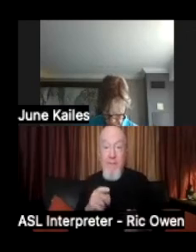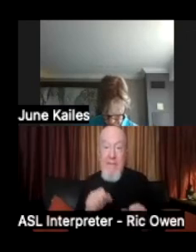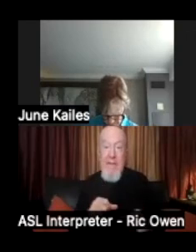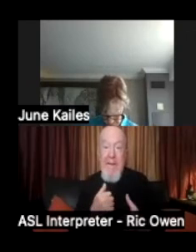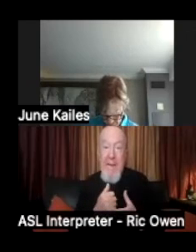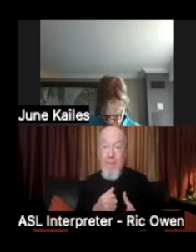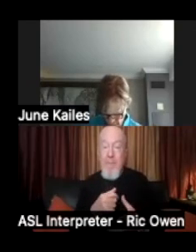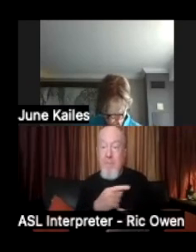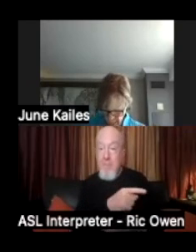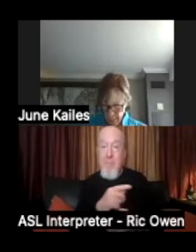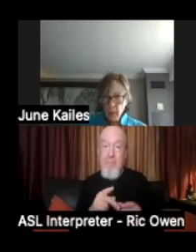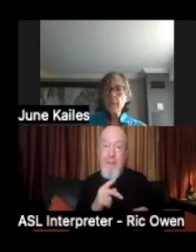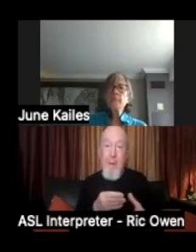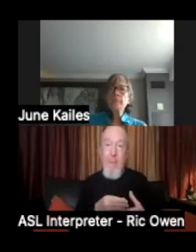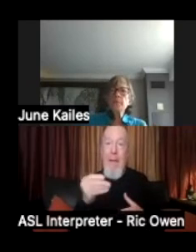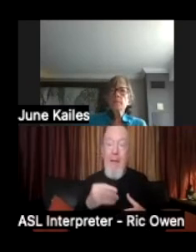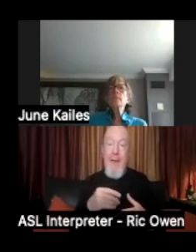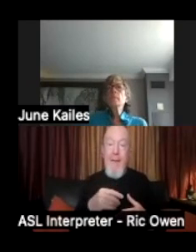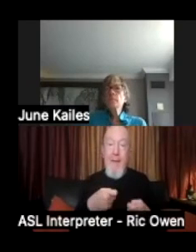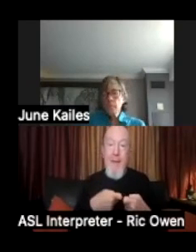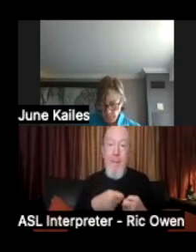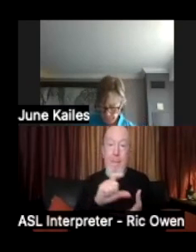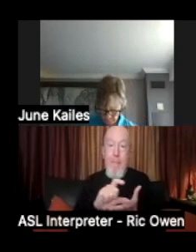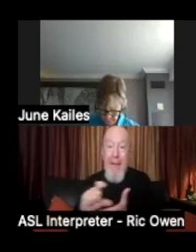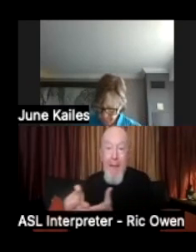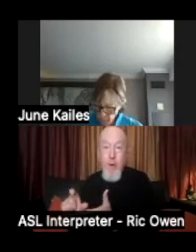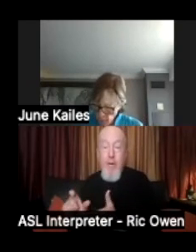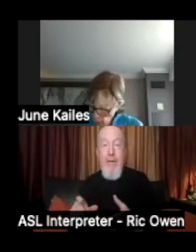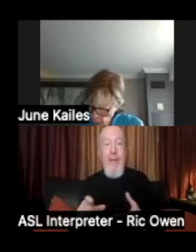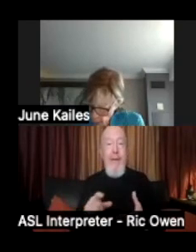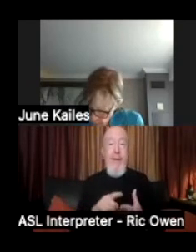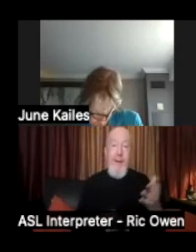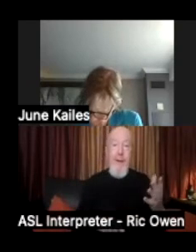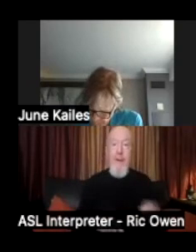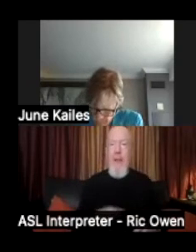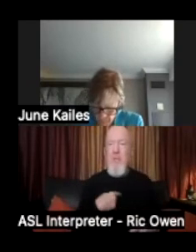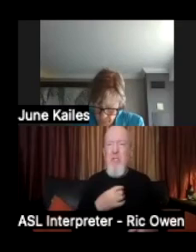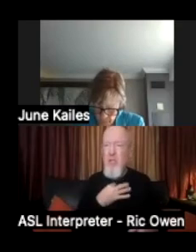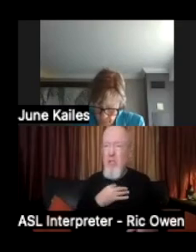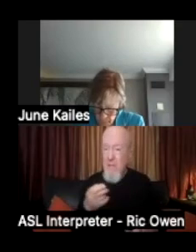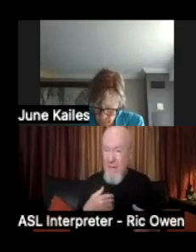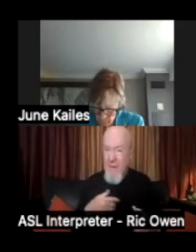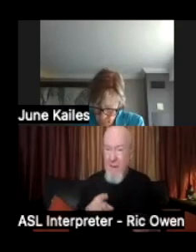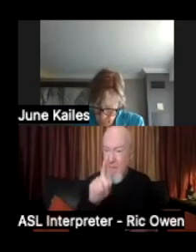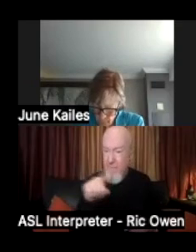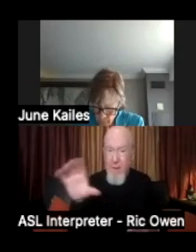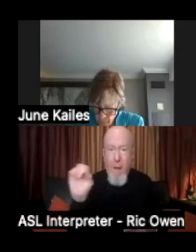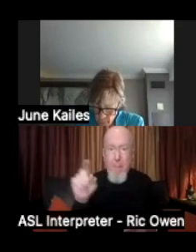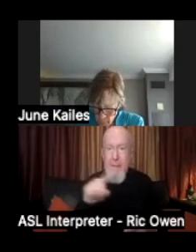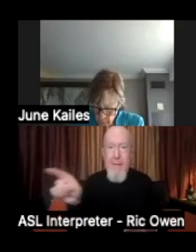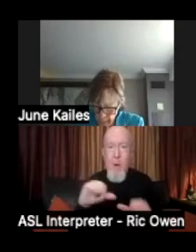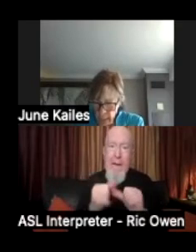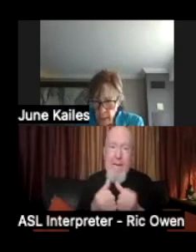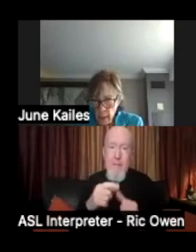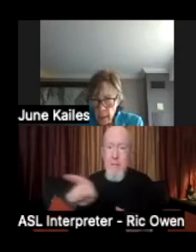it too much. So just wondering if you have any ideas on how to direct people to